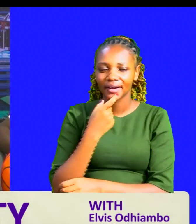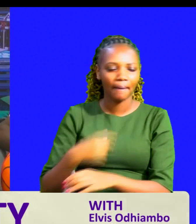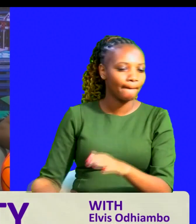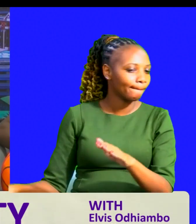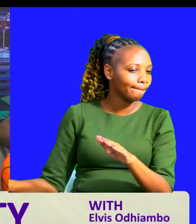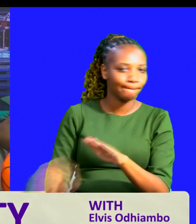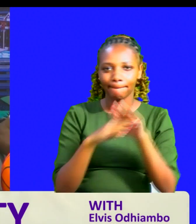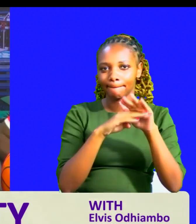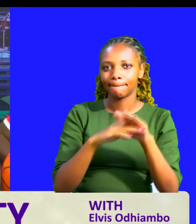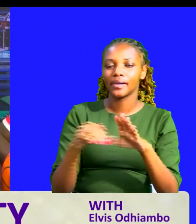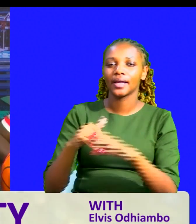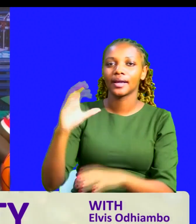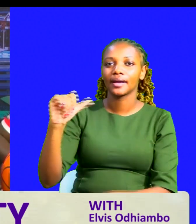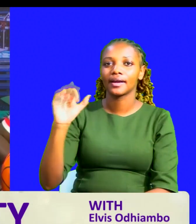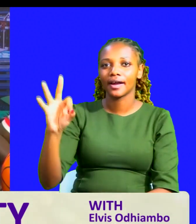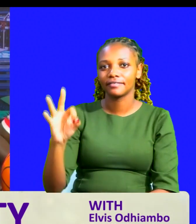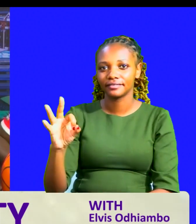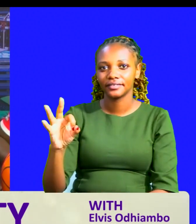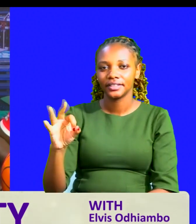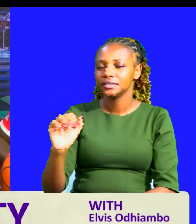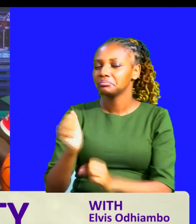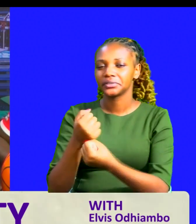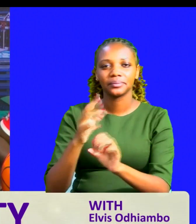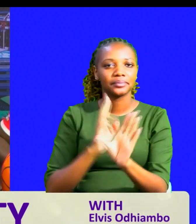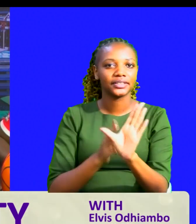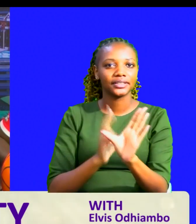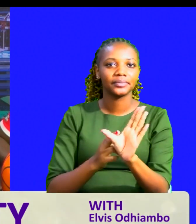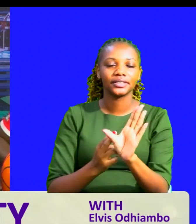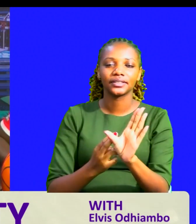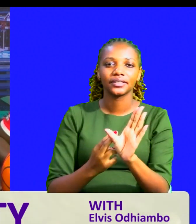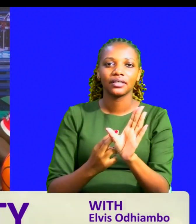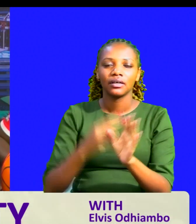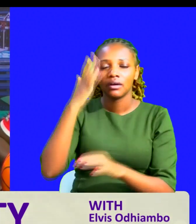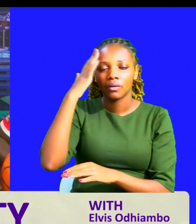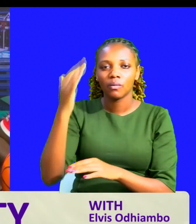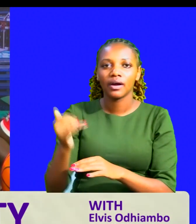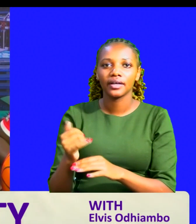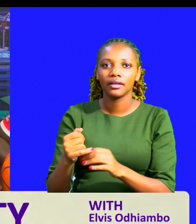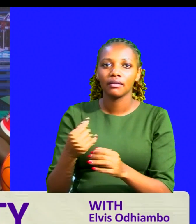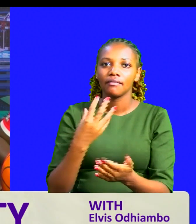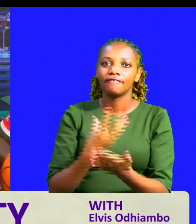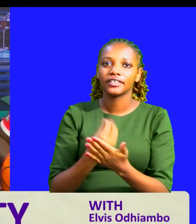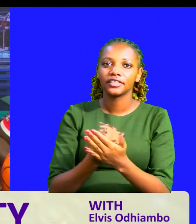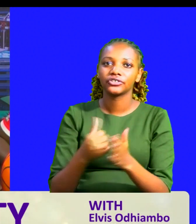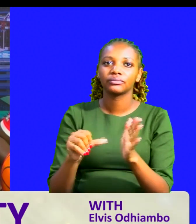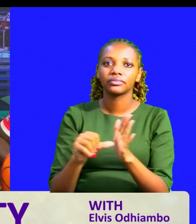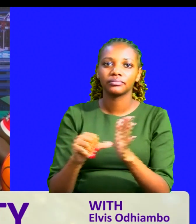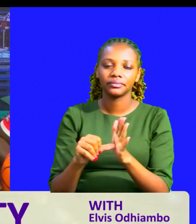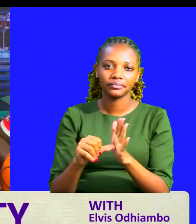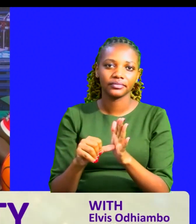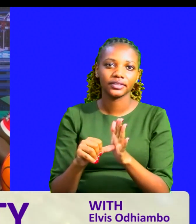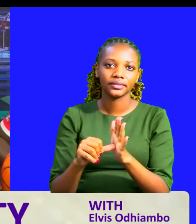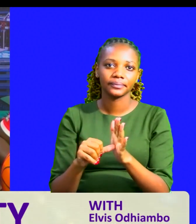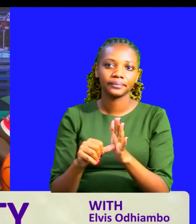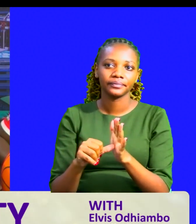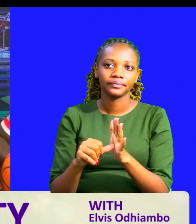CAF Champions League is concerned. They have been disqualified for participating once again because of the financial faults that they are